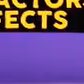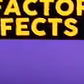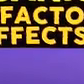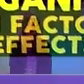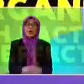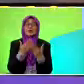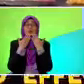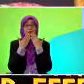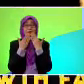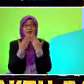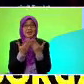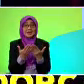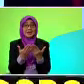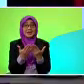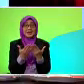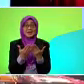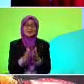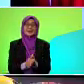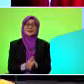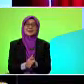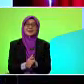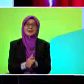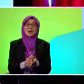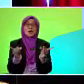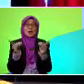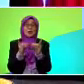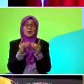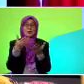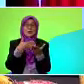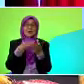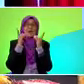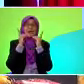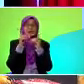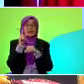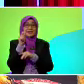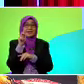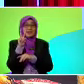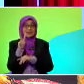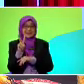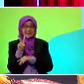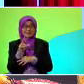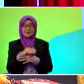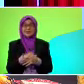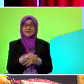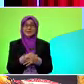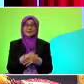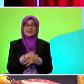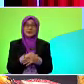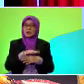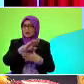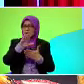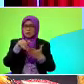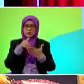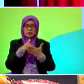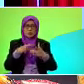Thank you everyone for tuning in with us again in DidikTV KPM. So everything in life has its pros and cons.